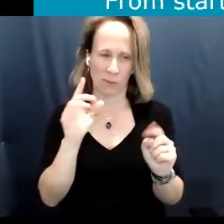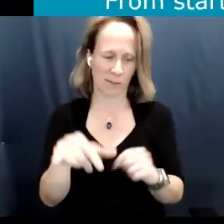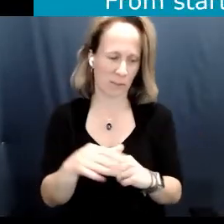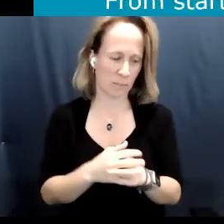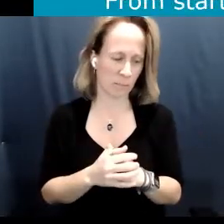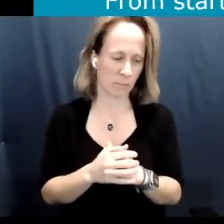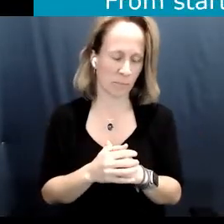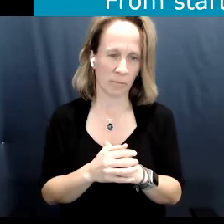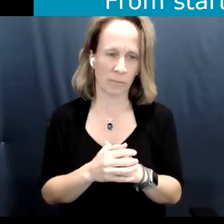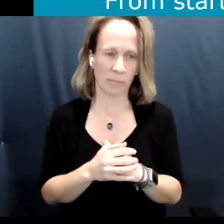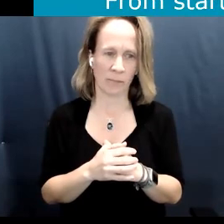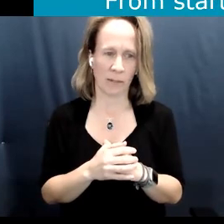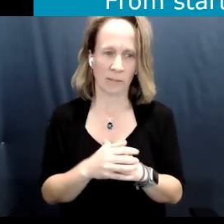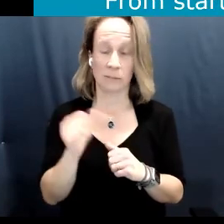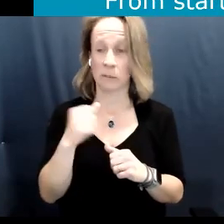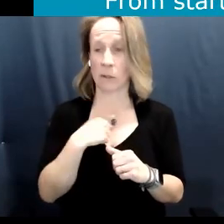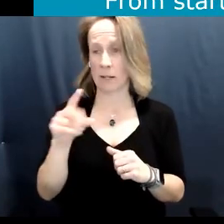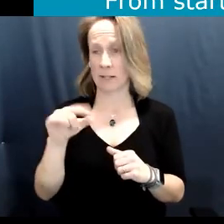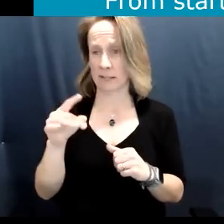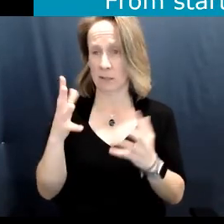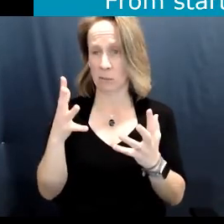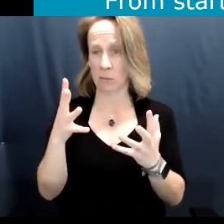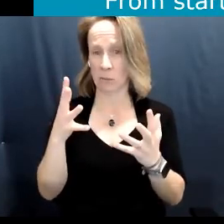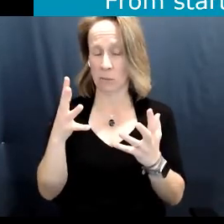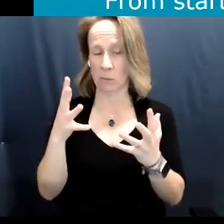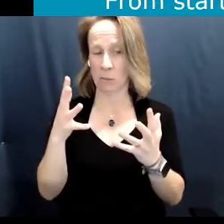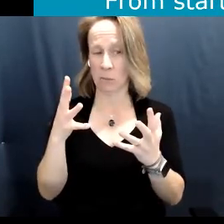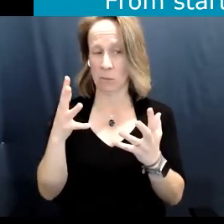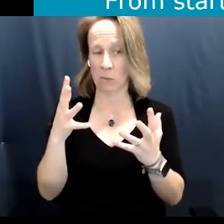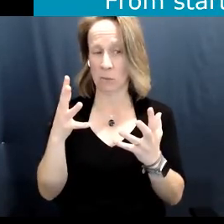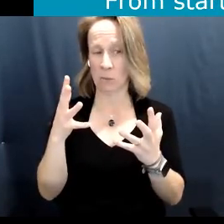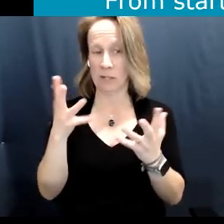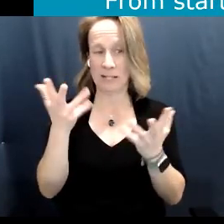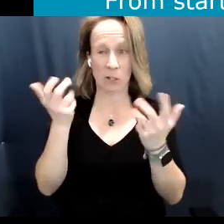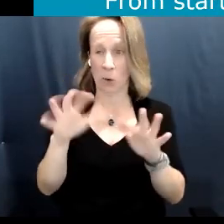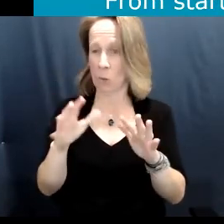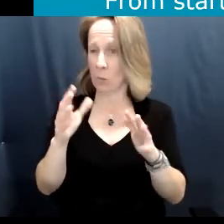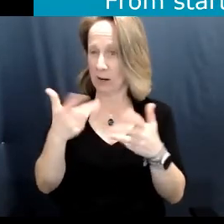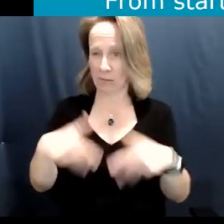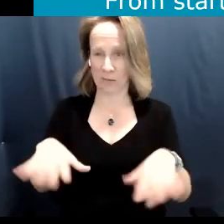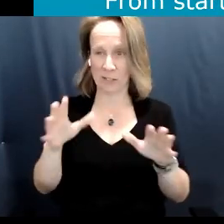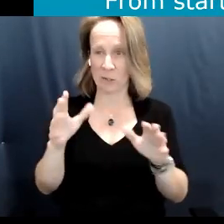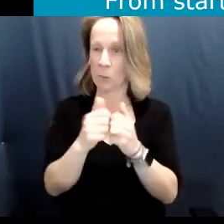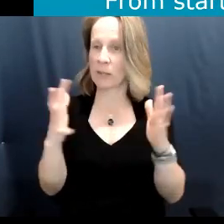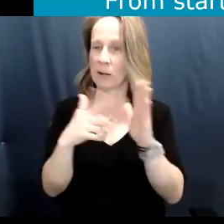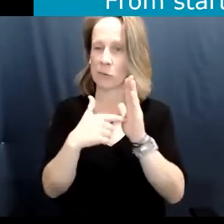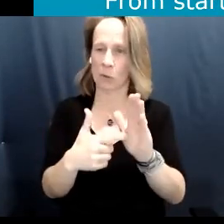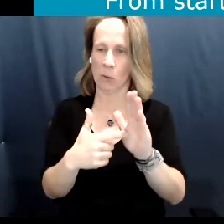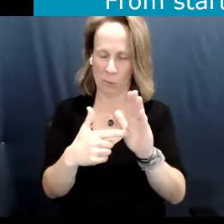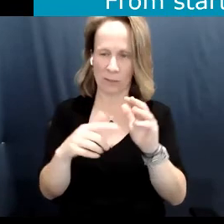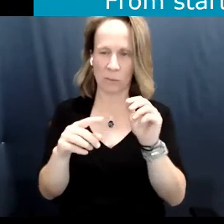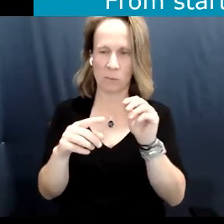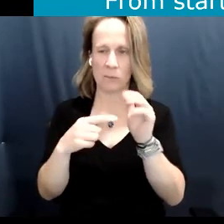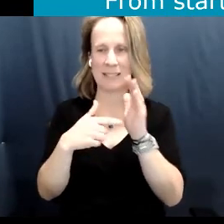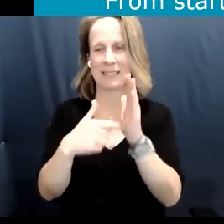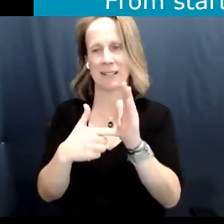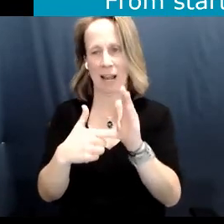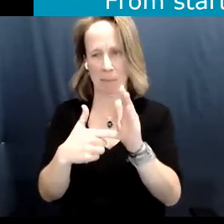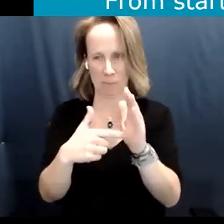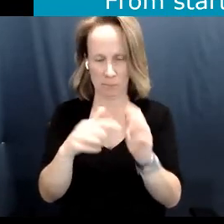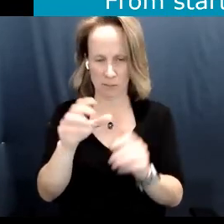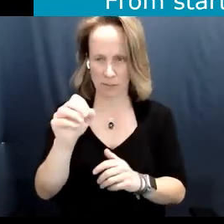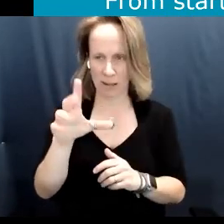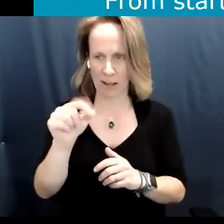And so I didn't want to leave you all without talking about a sample group outline either. So when you're running a group from